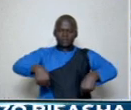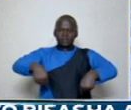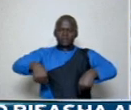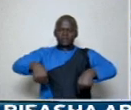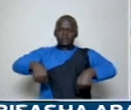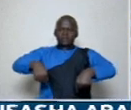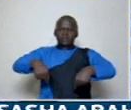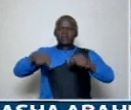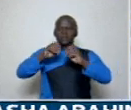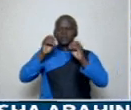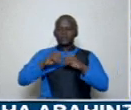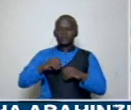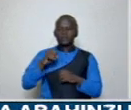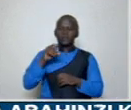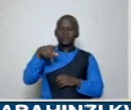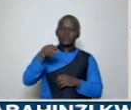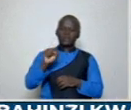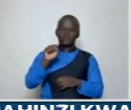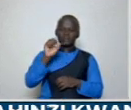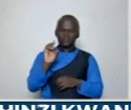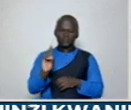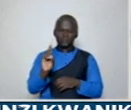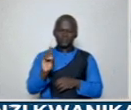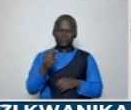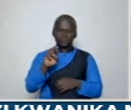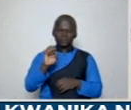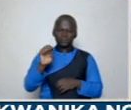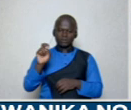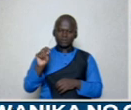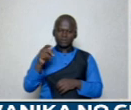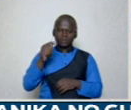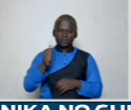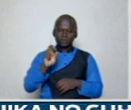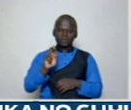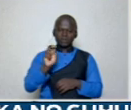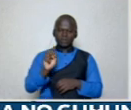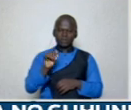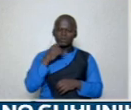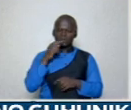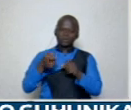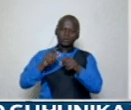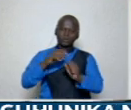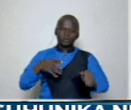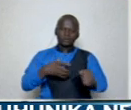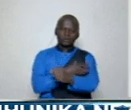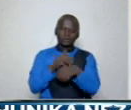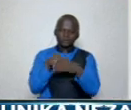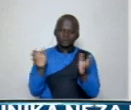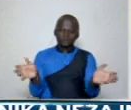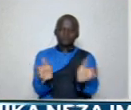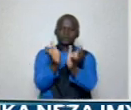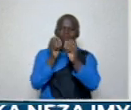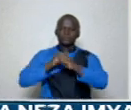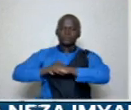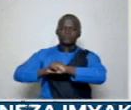biro politike y'ishyaka riharanira demokarasi no kurengera ibidukikije Green Party baravuga rero ko bagiye kongera imbaraga mu bukangurambaga